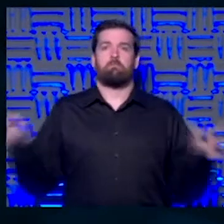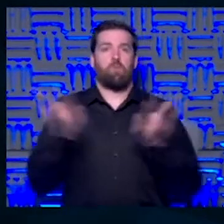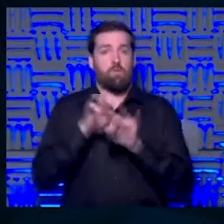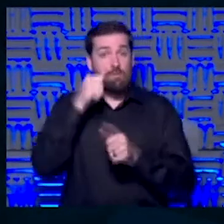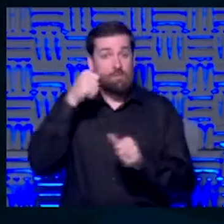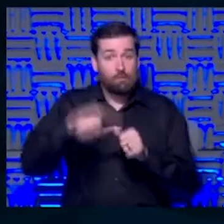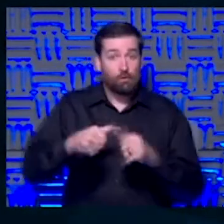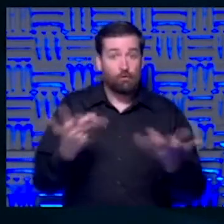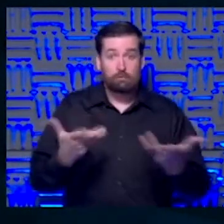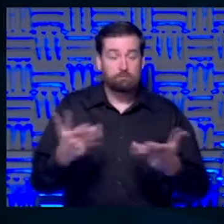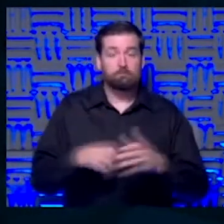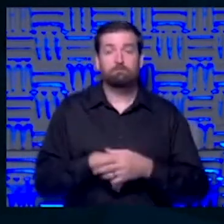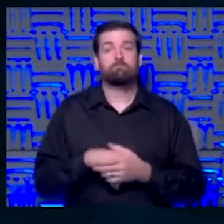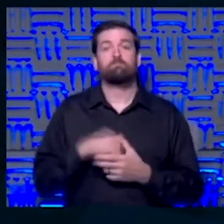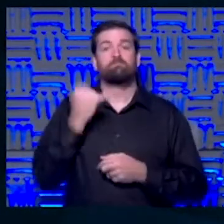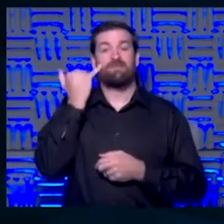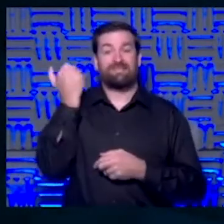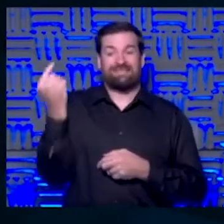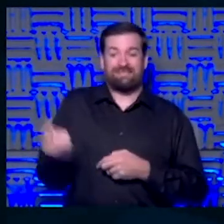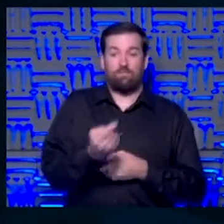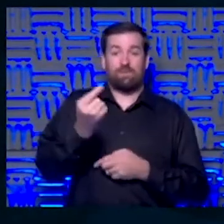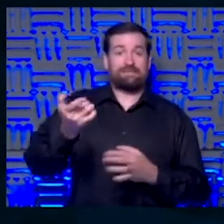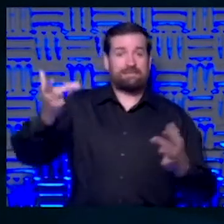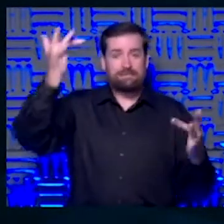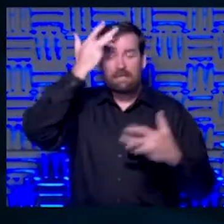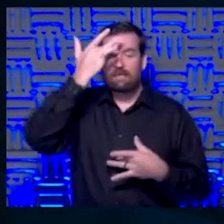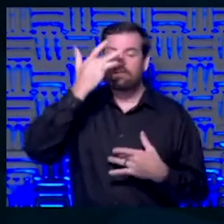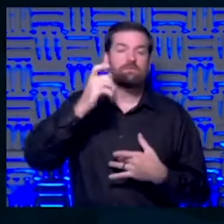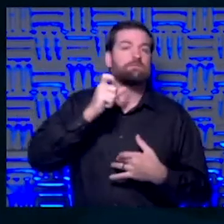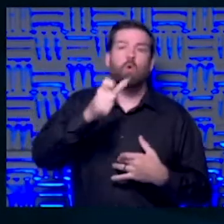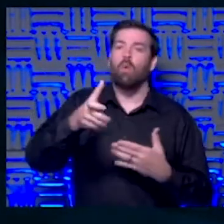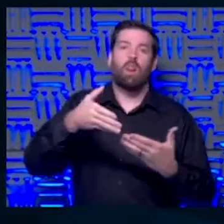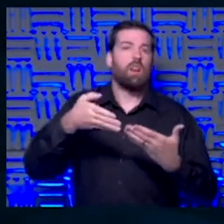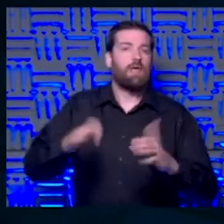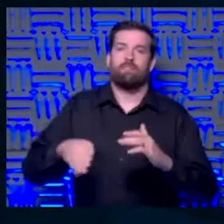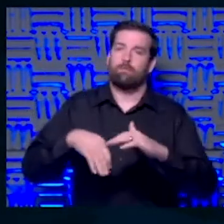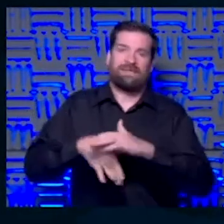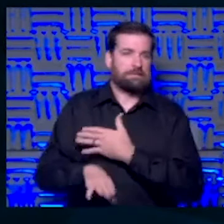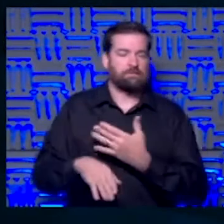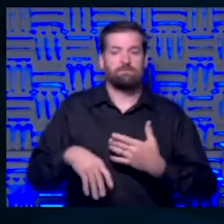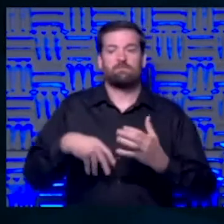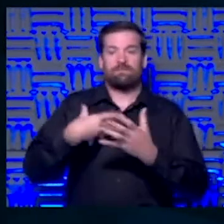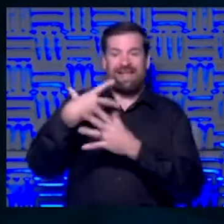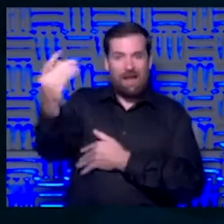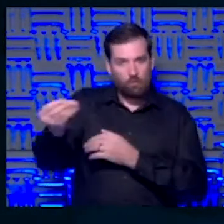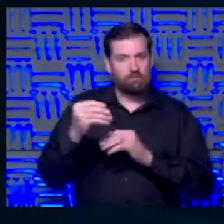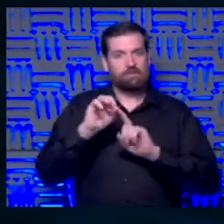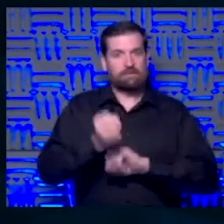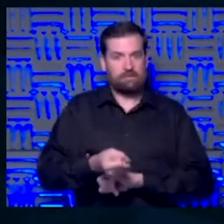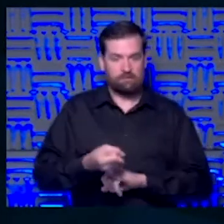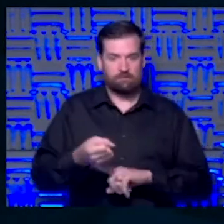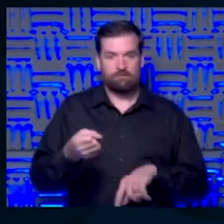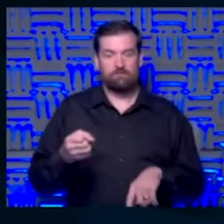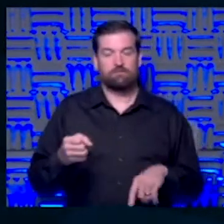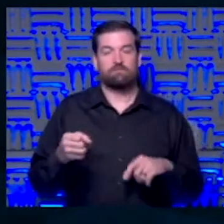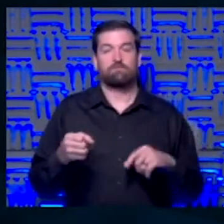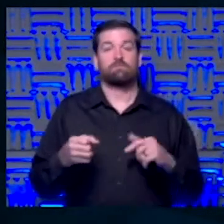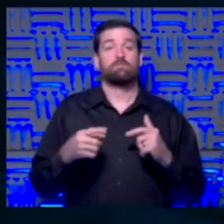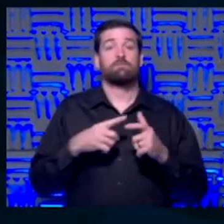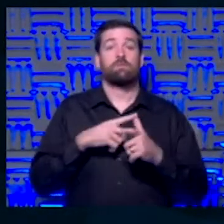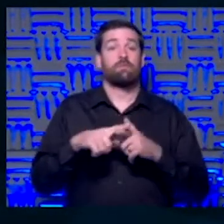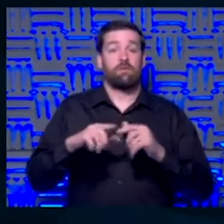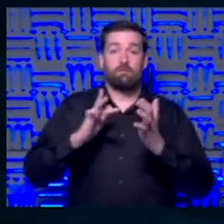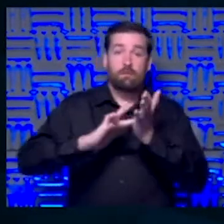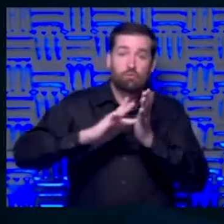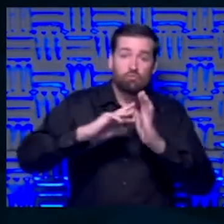is if somebody's sick, not to let them in and to get them out of that setting, and then whether it's the medical